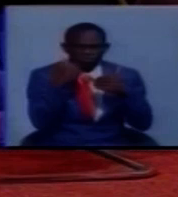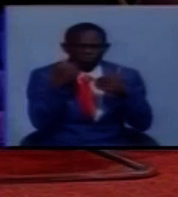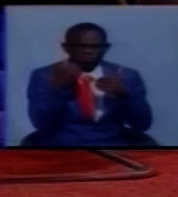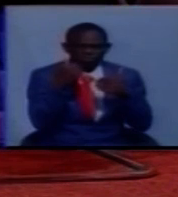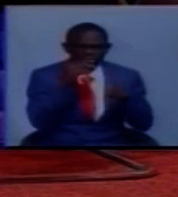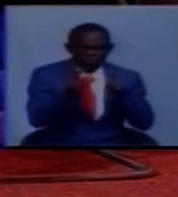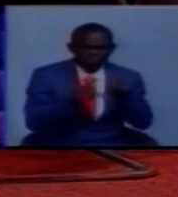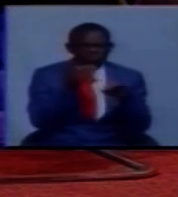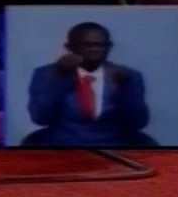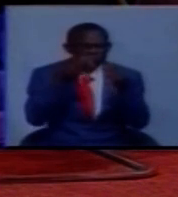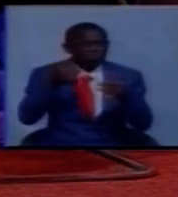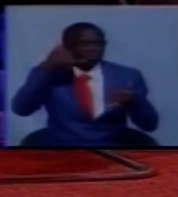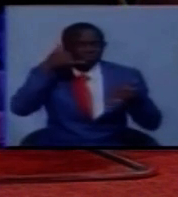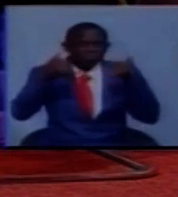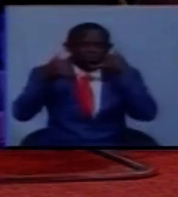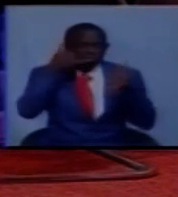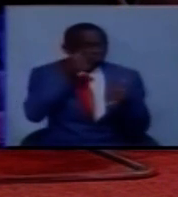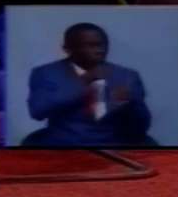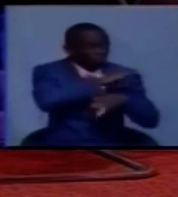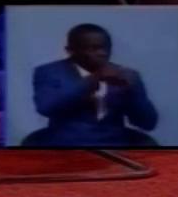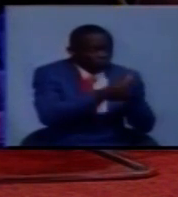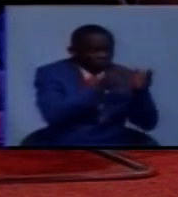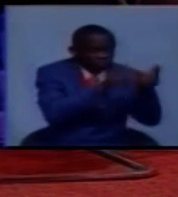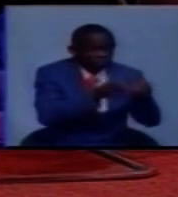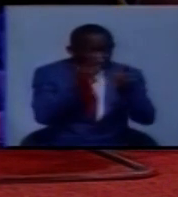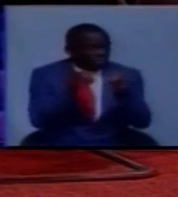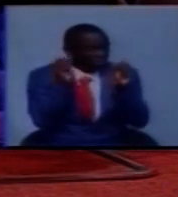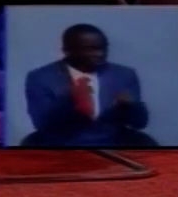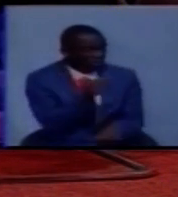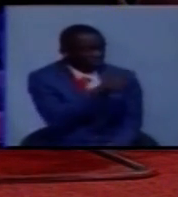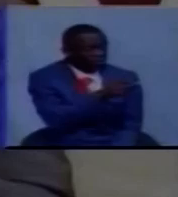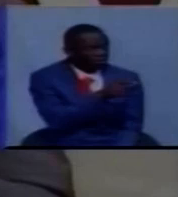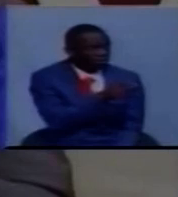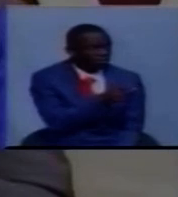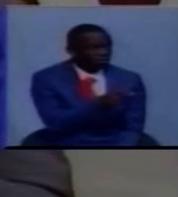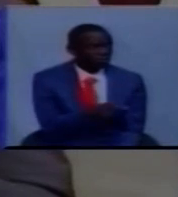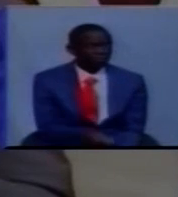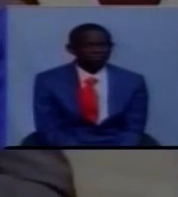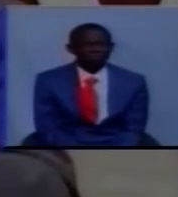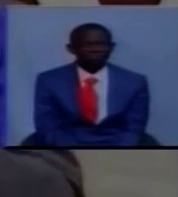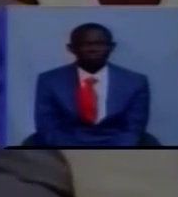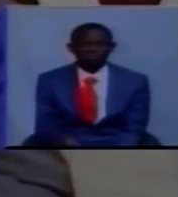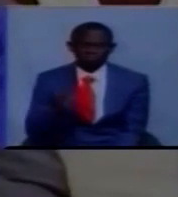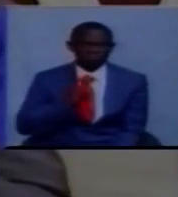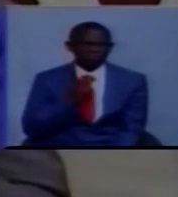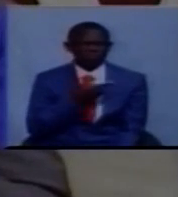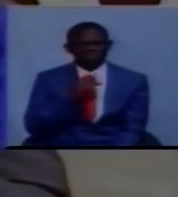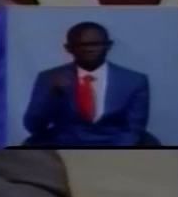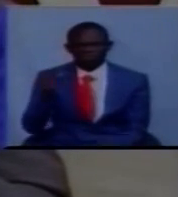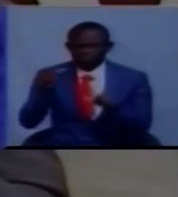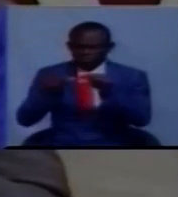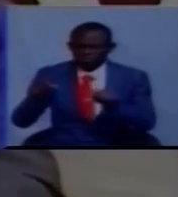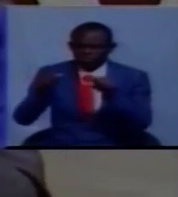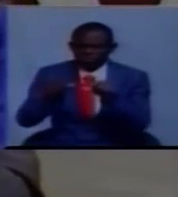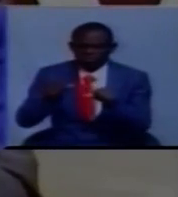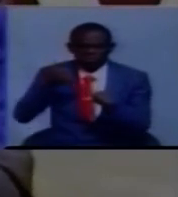you in to complain. Well, not really, no. Well, we've done the assessment. We just pick up a phone, speak to